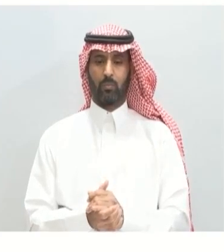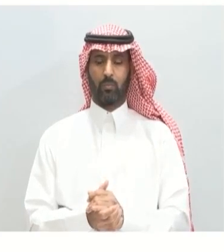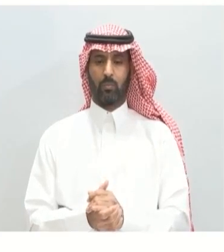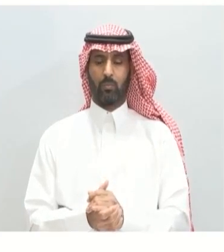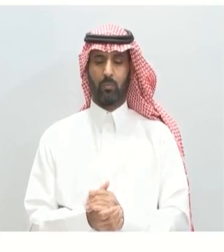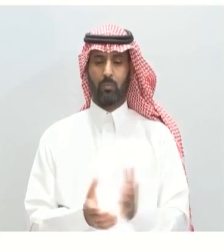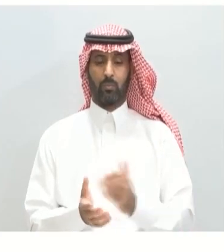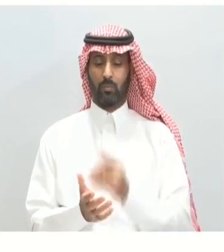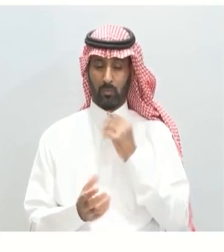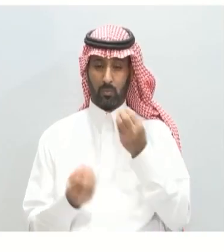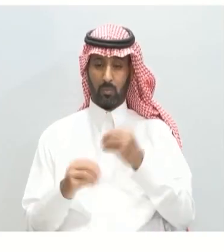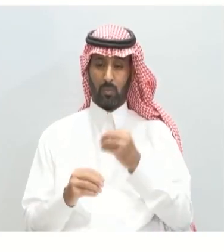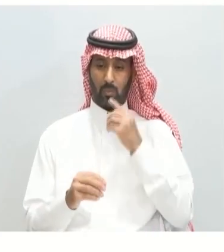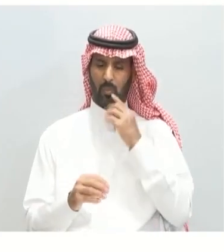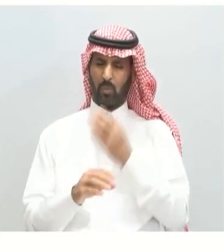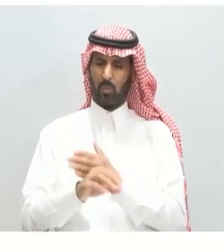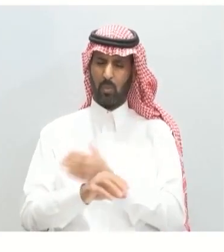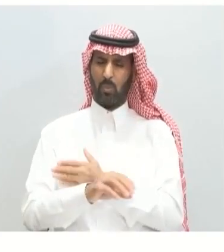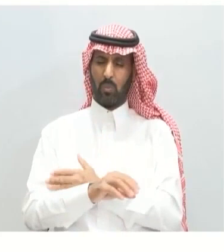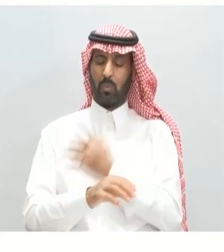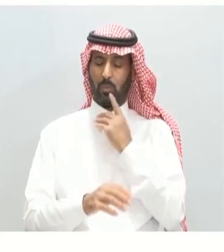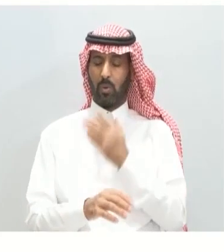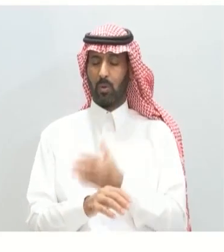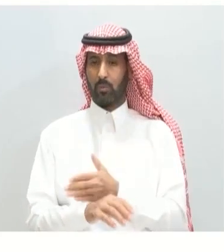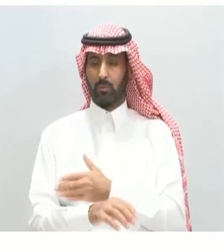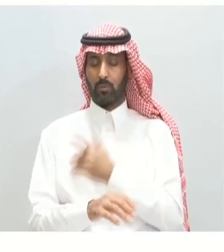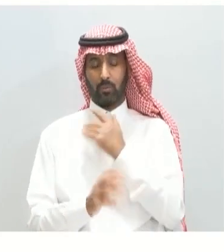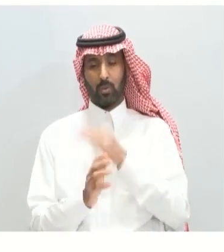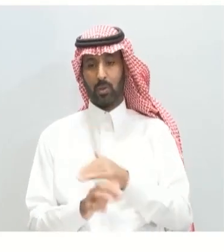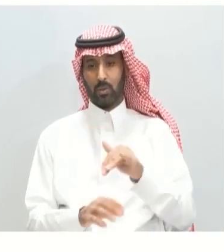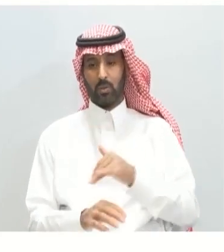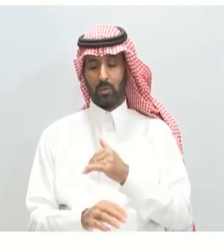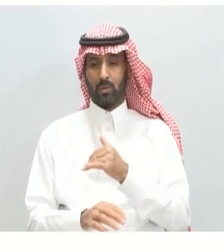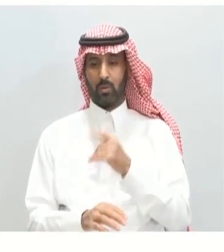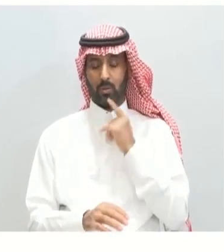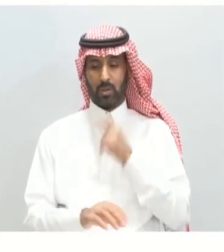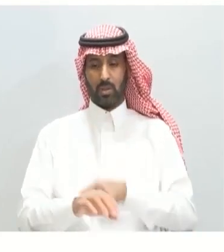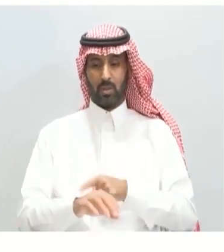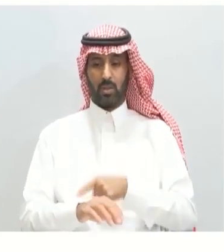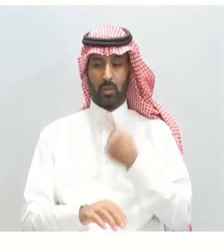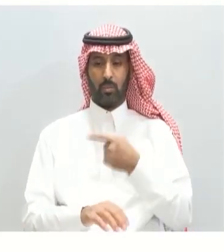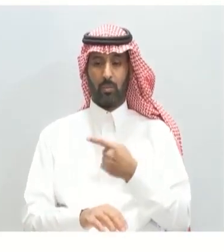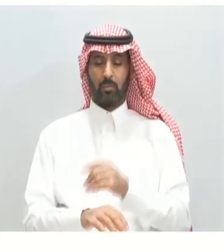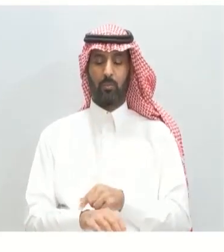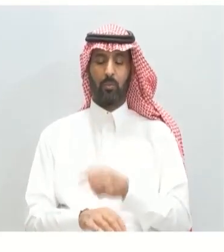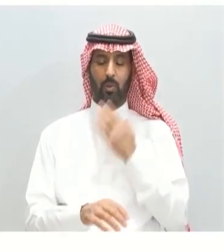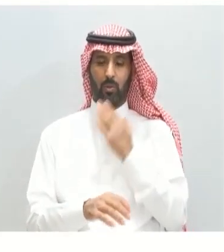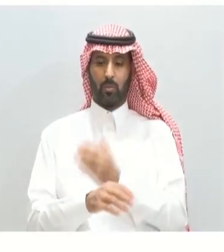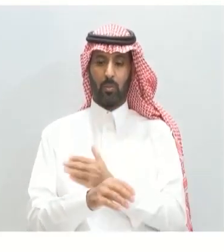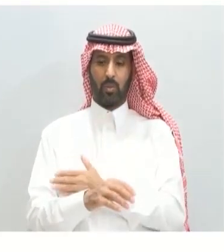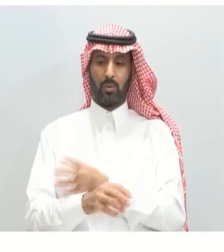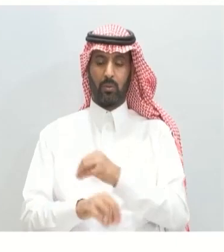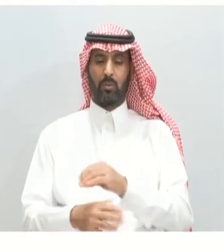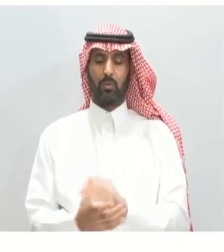Very good. The more tired I get. The later it gets. We're talking about time, of course. The more tired I